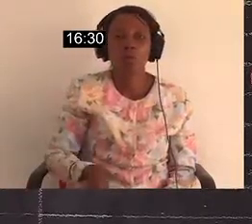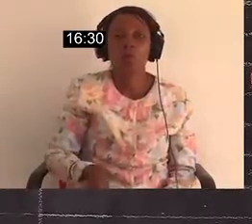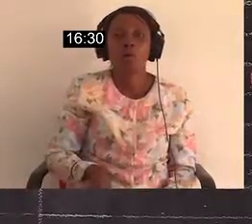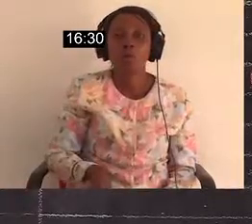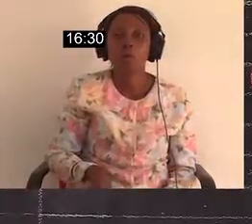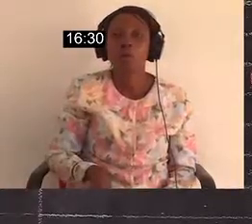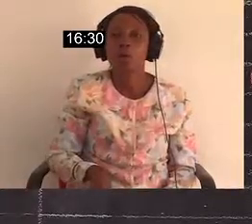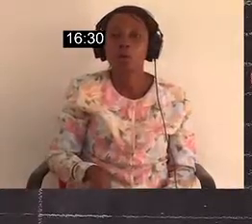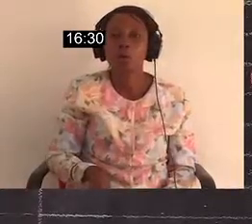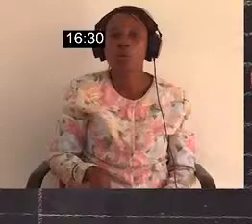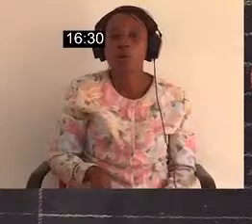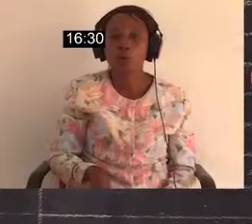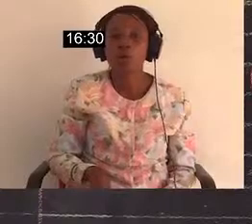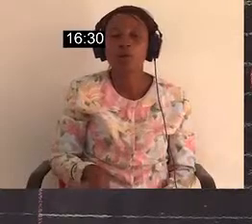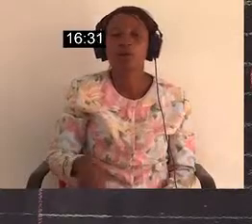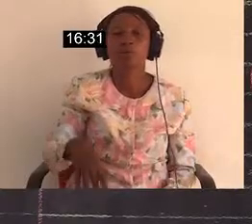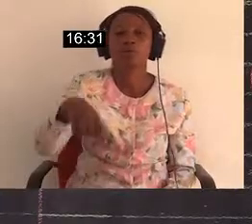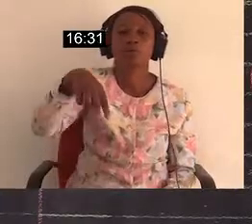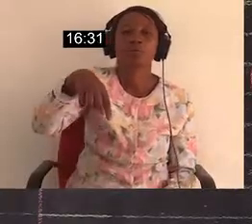Another,